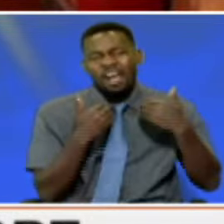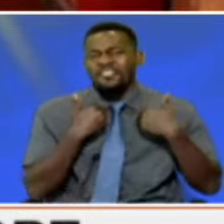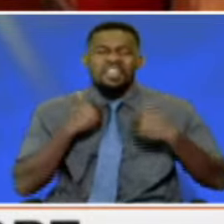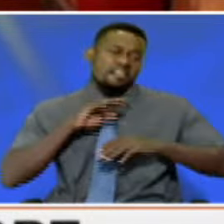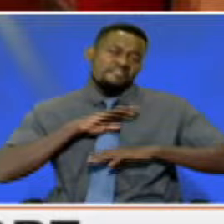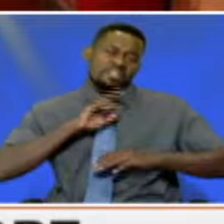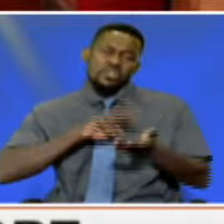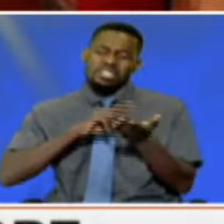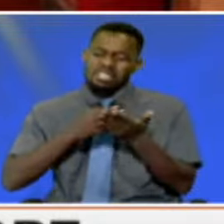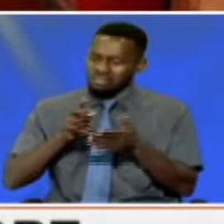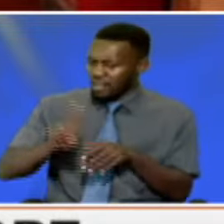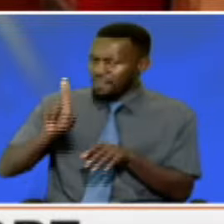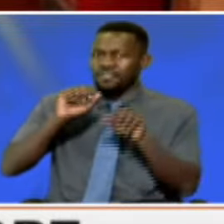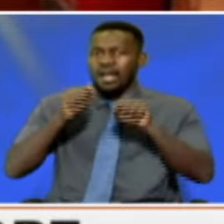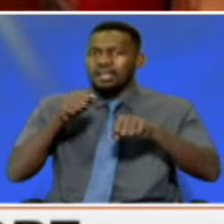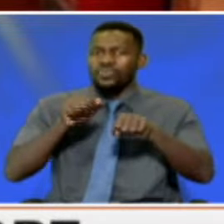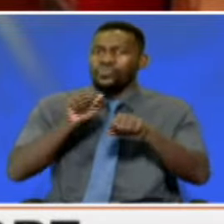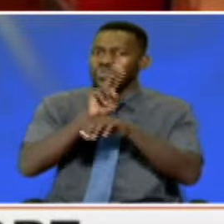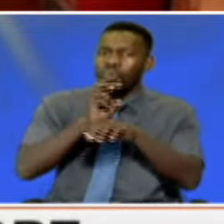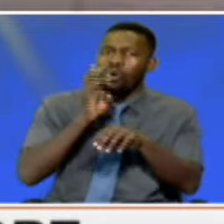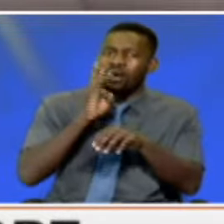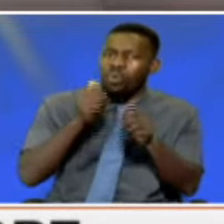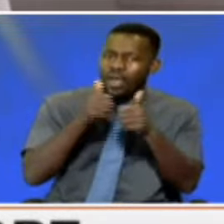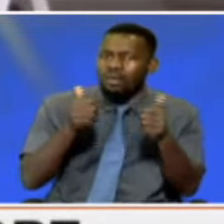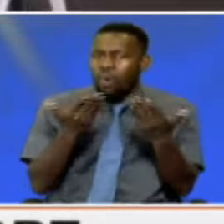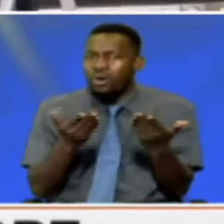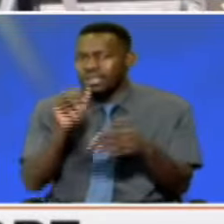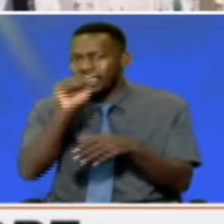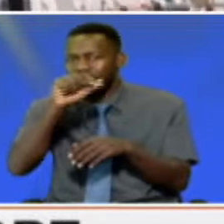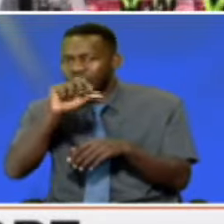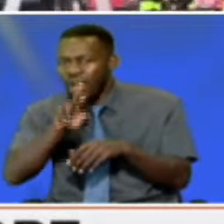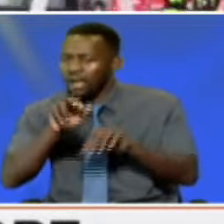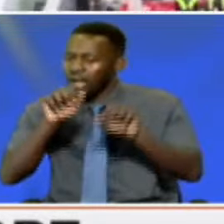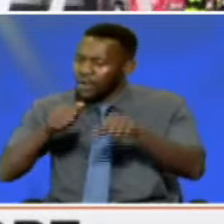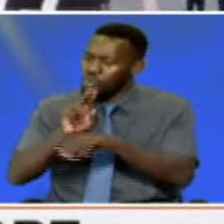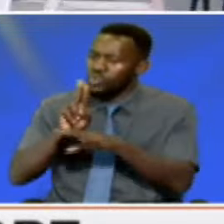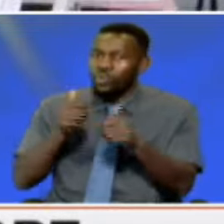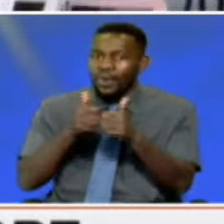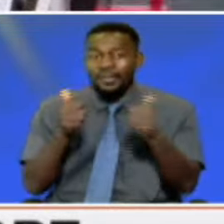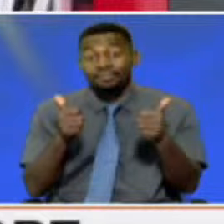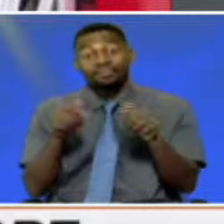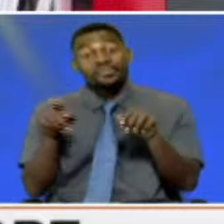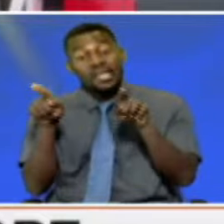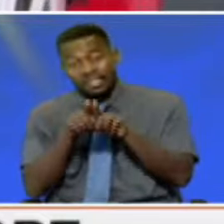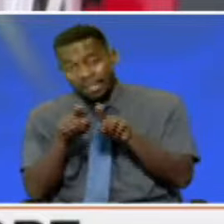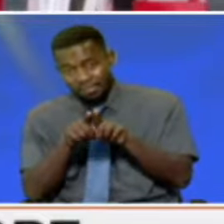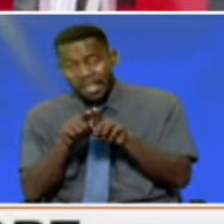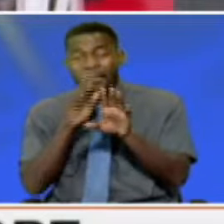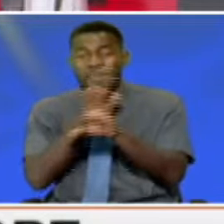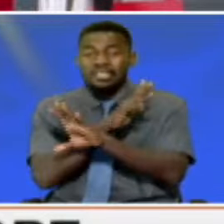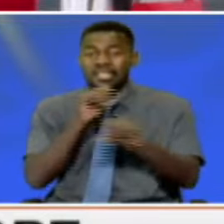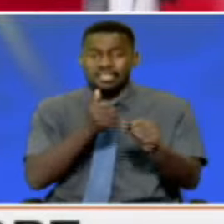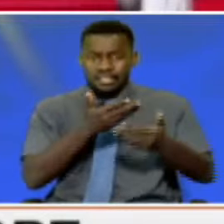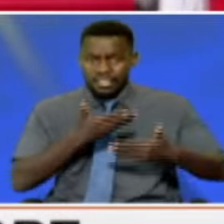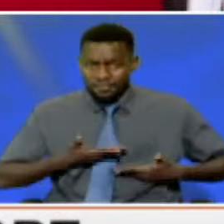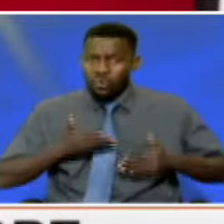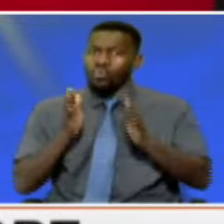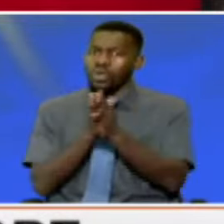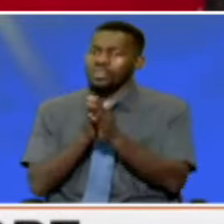sea, by SGR, or even by coast bus. Just as other arrivals, the president was received by senior